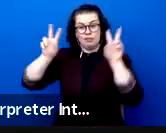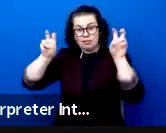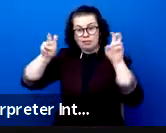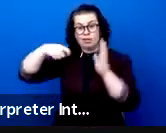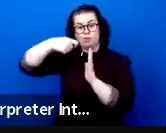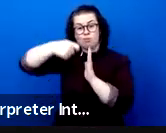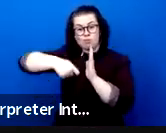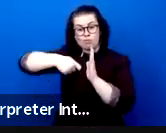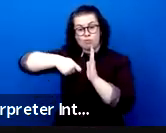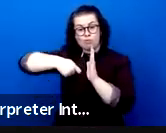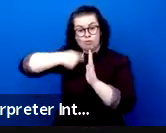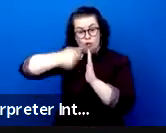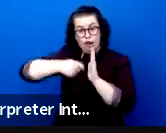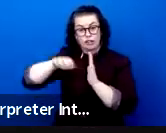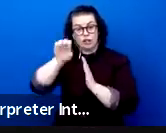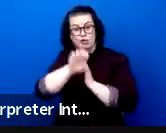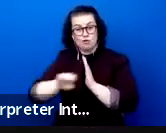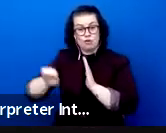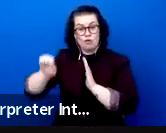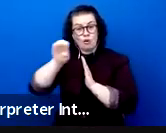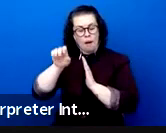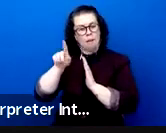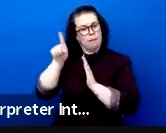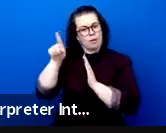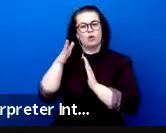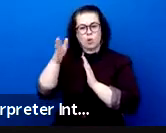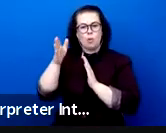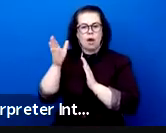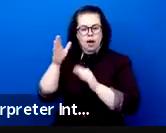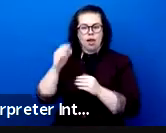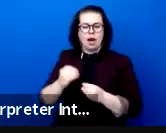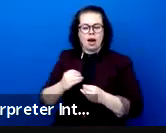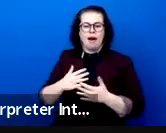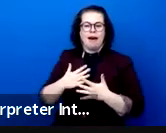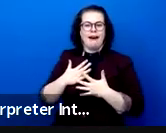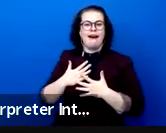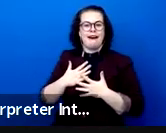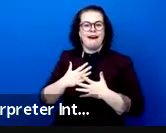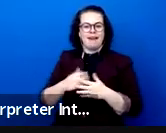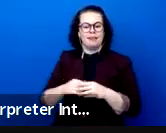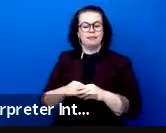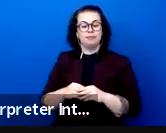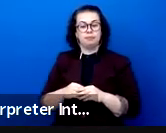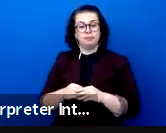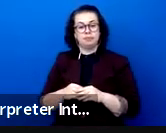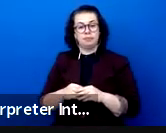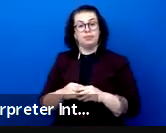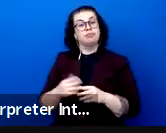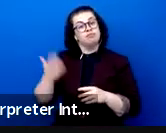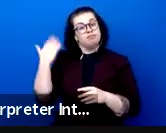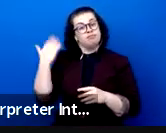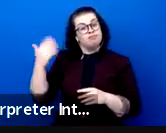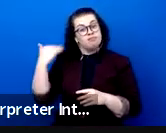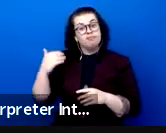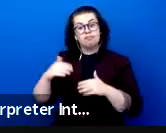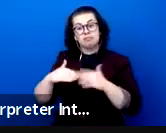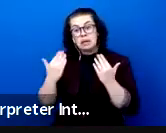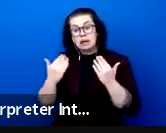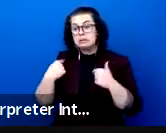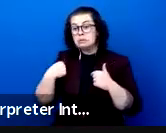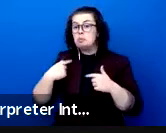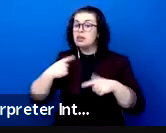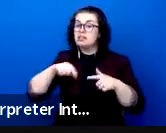A few months ago, thanks to Tiago Rodriguez, we called each other with Maria. Maria,